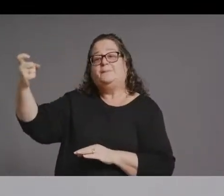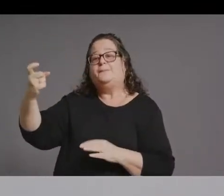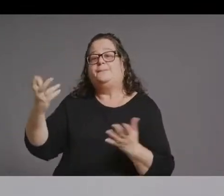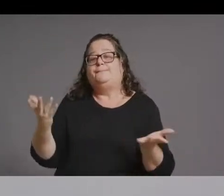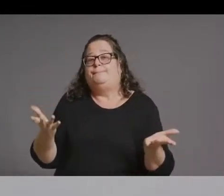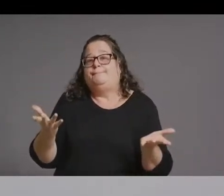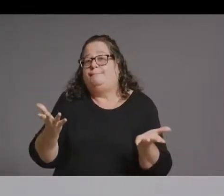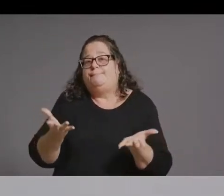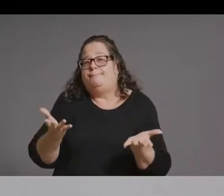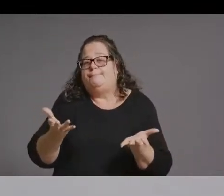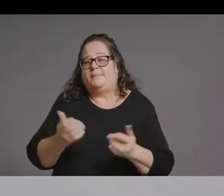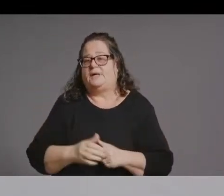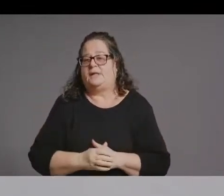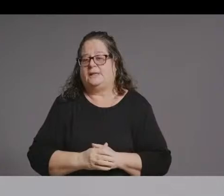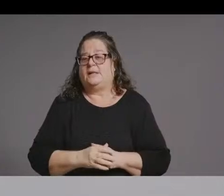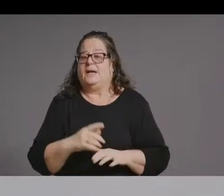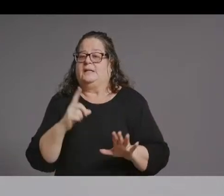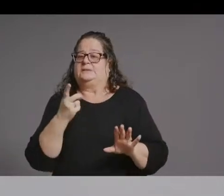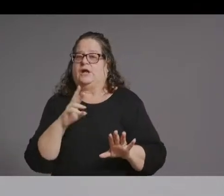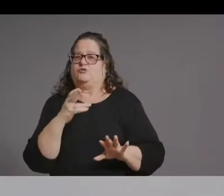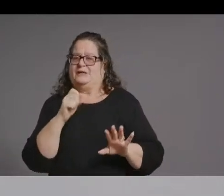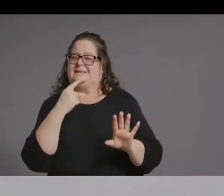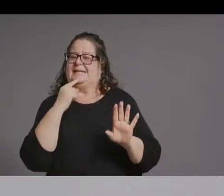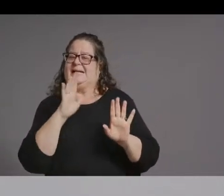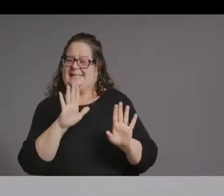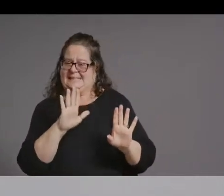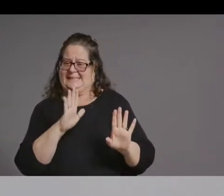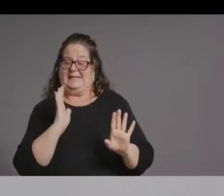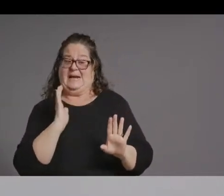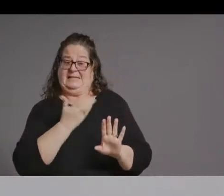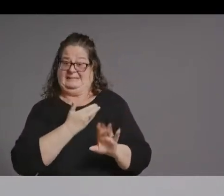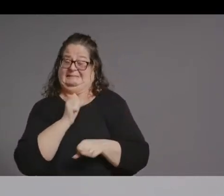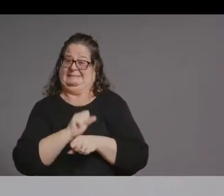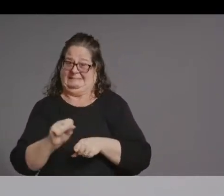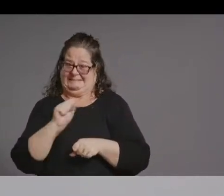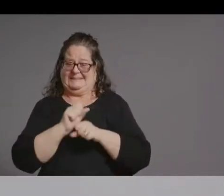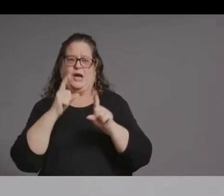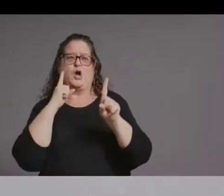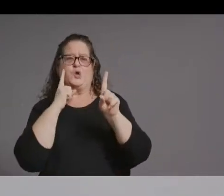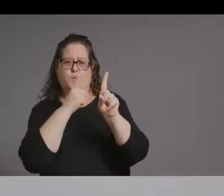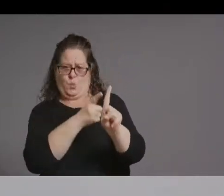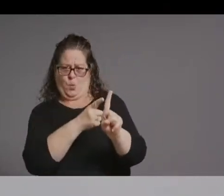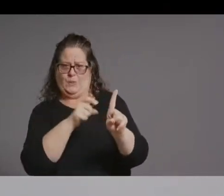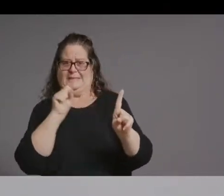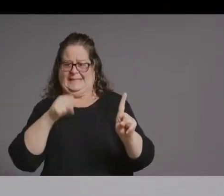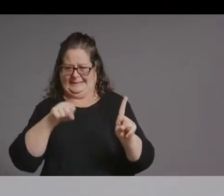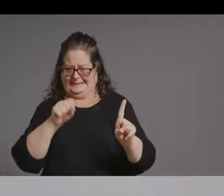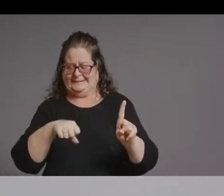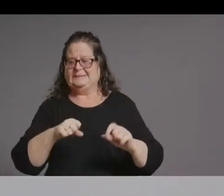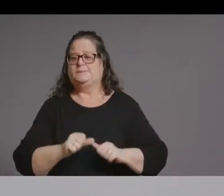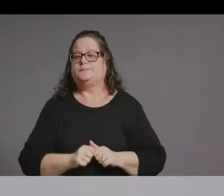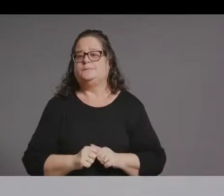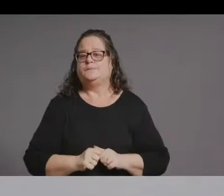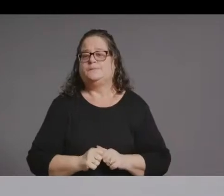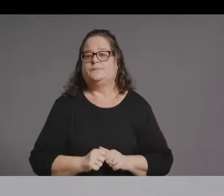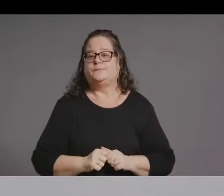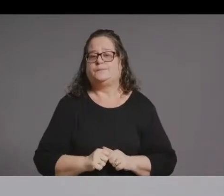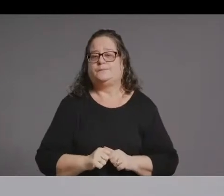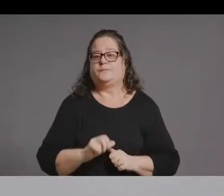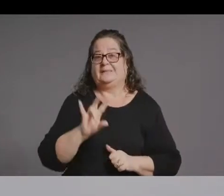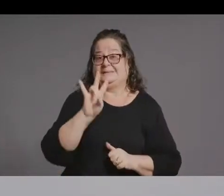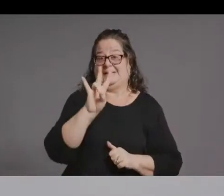those numbers are using a denominator of the 7.3 million Arizonans. And if you think that we've got